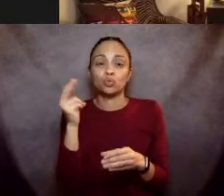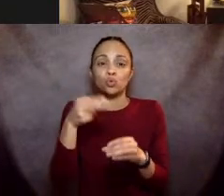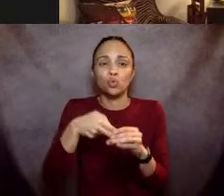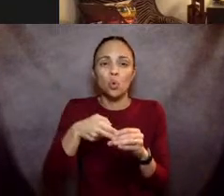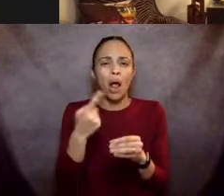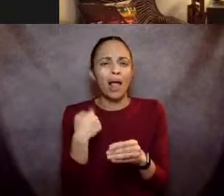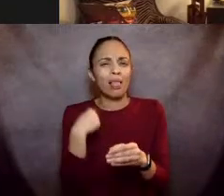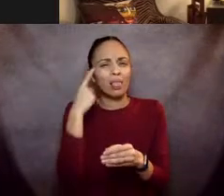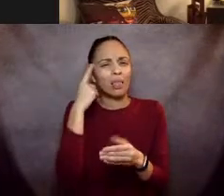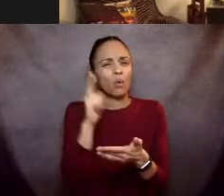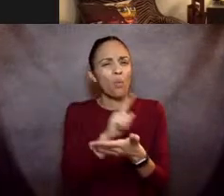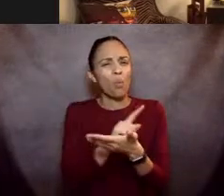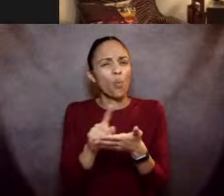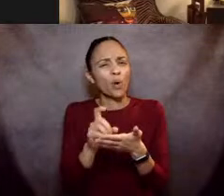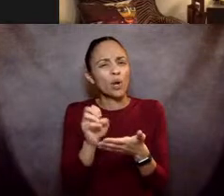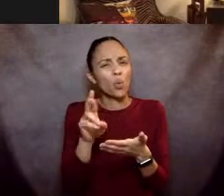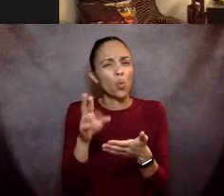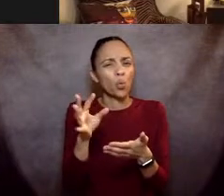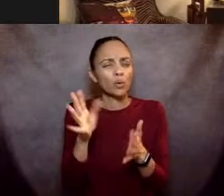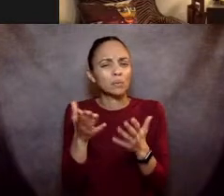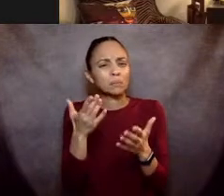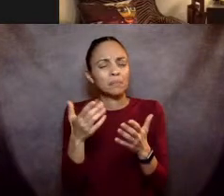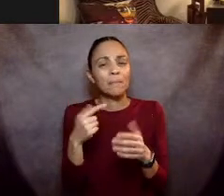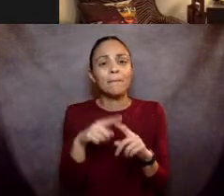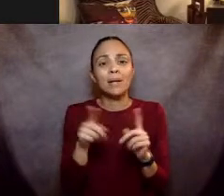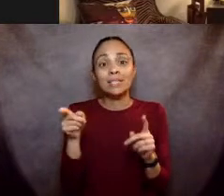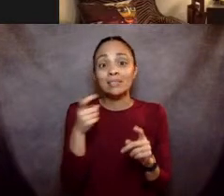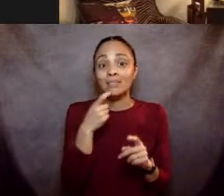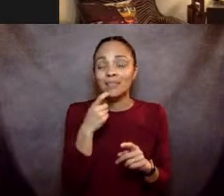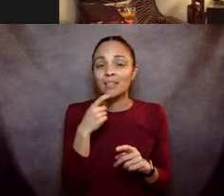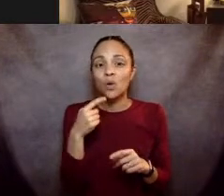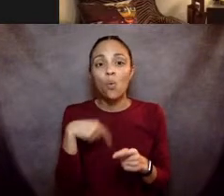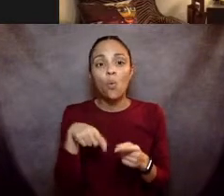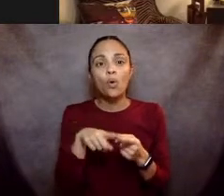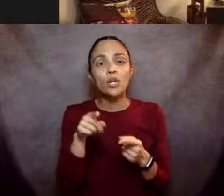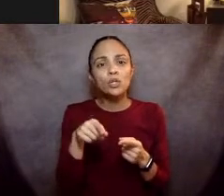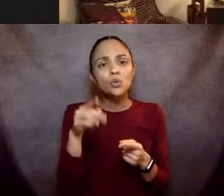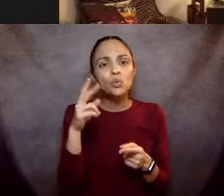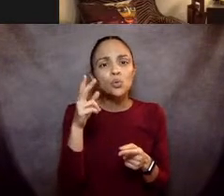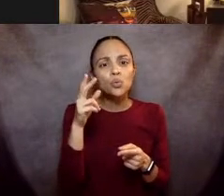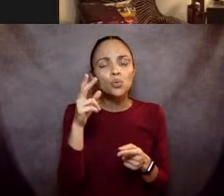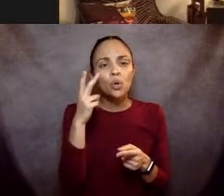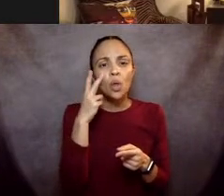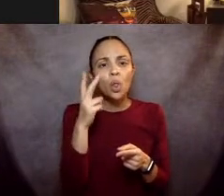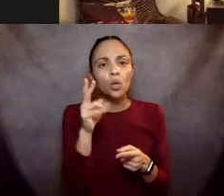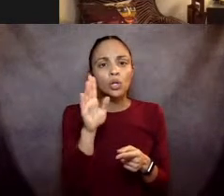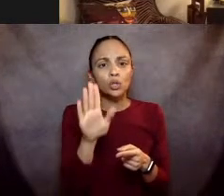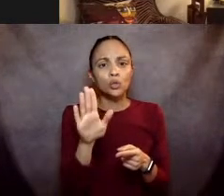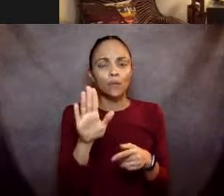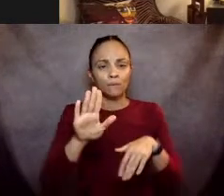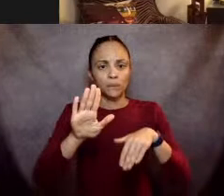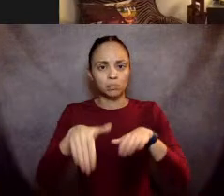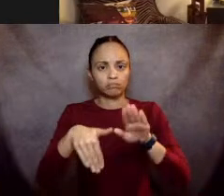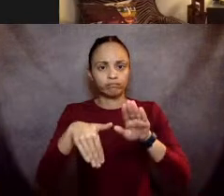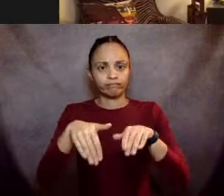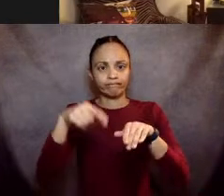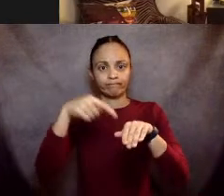on. He says, when you look at your footprint now, what is one thing your eyes will see?